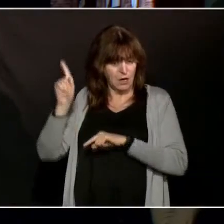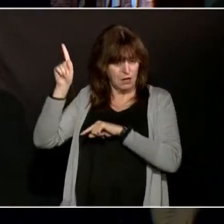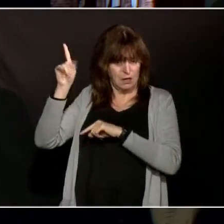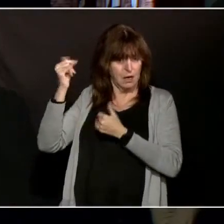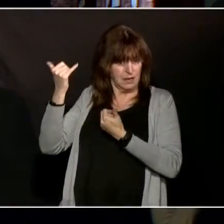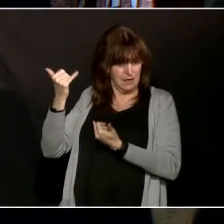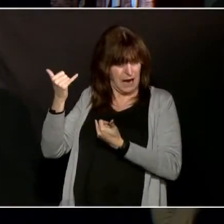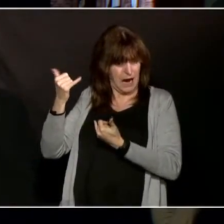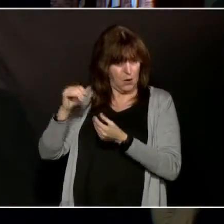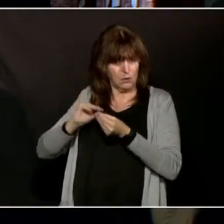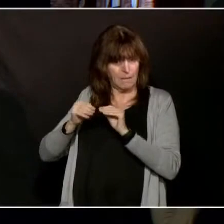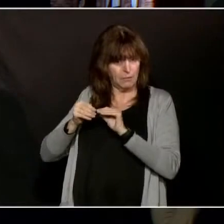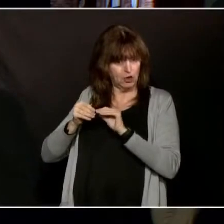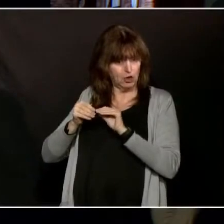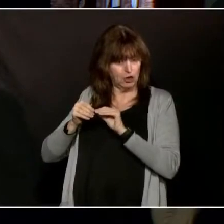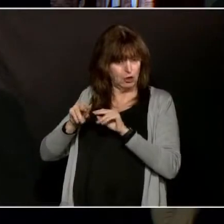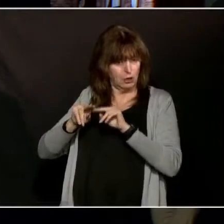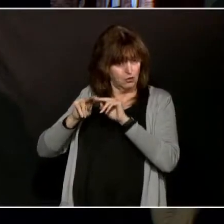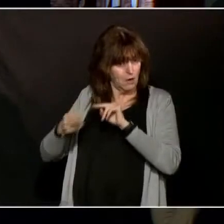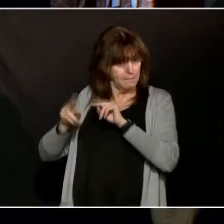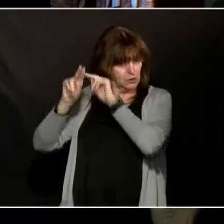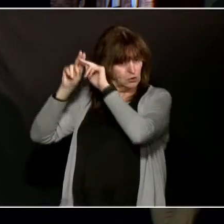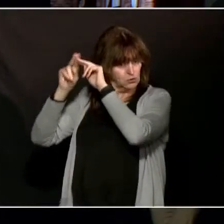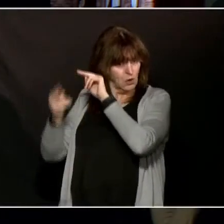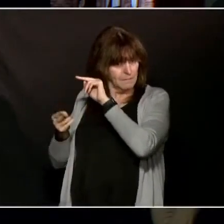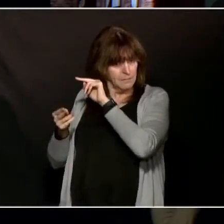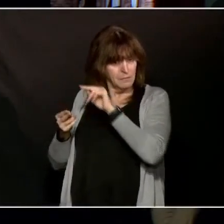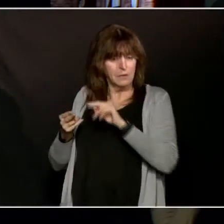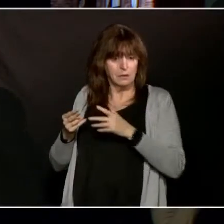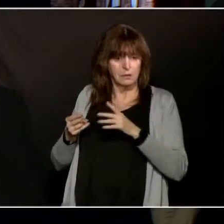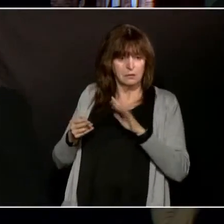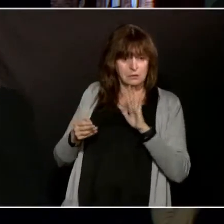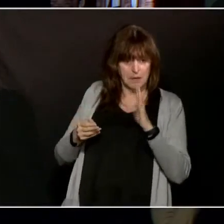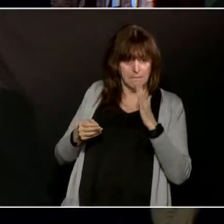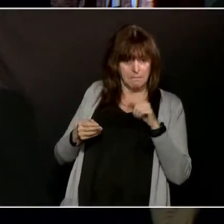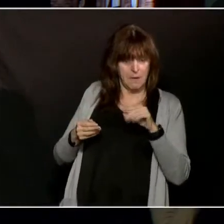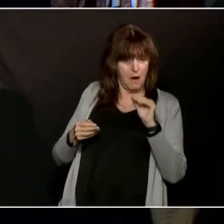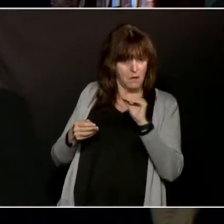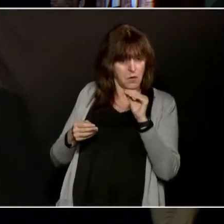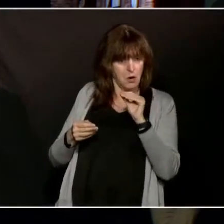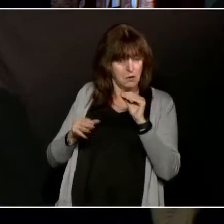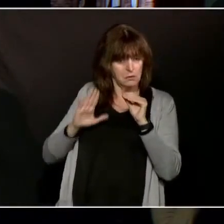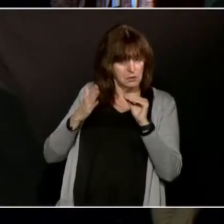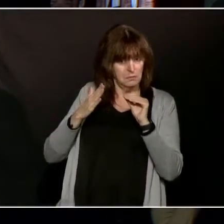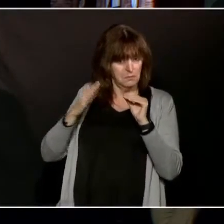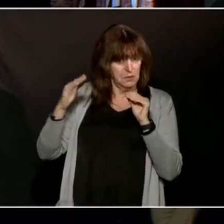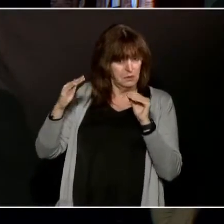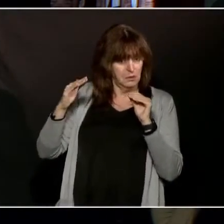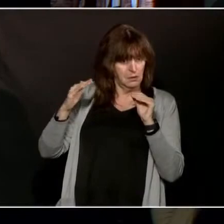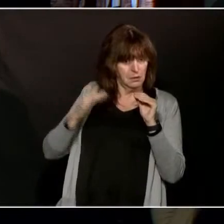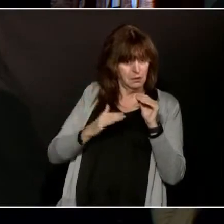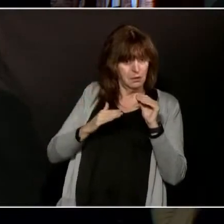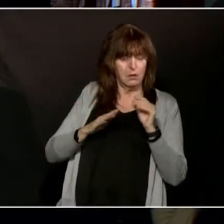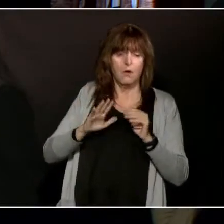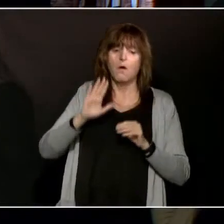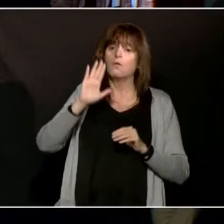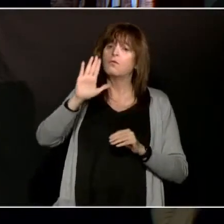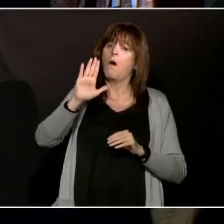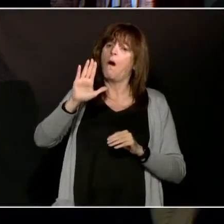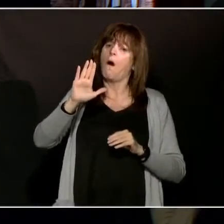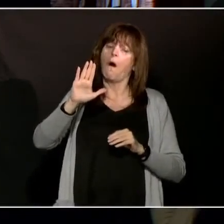along the same timeline as Ontario's. What should we make of that when it comes to those variants coming here, the fact